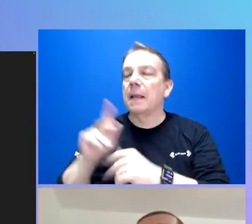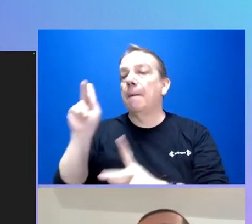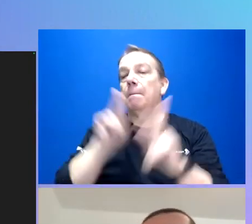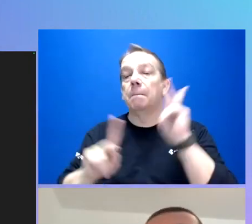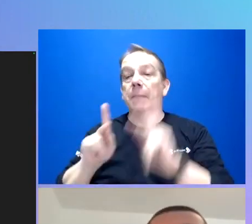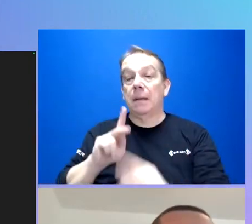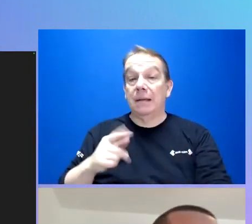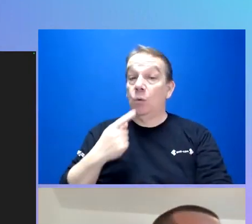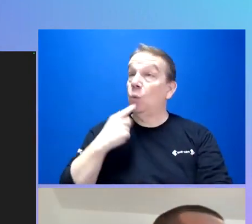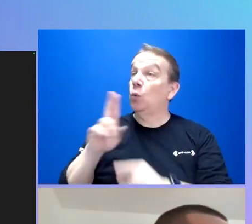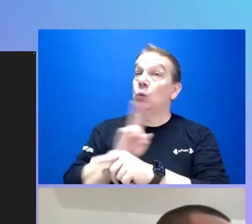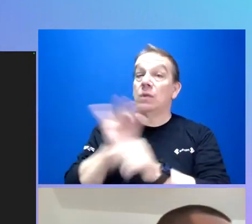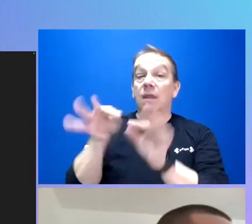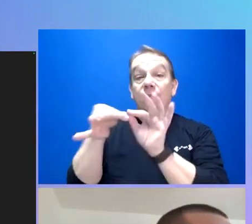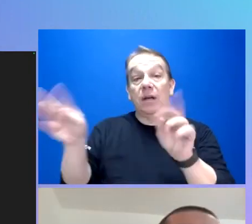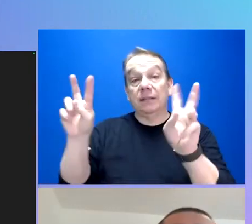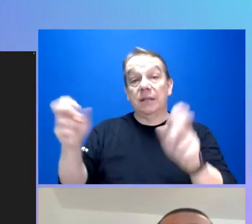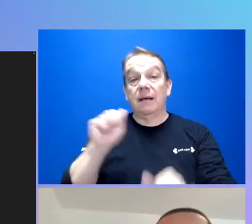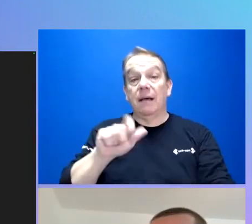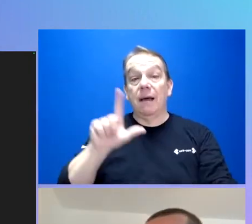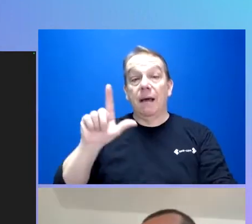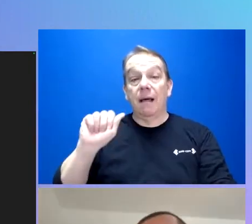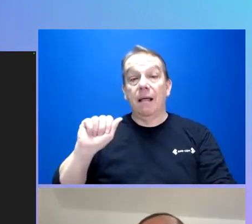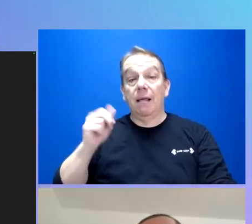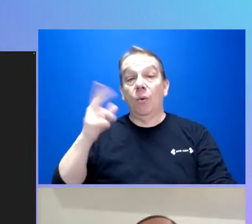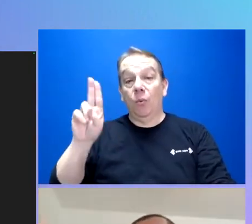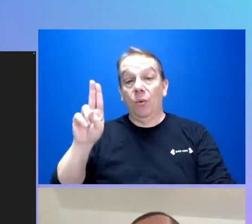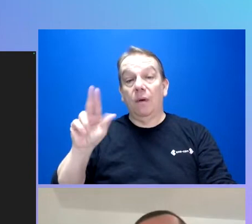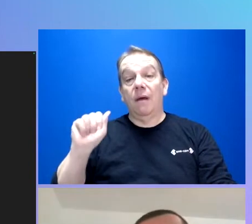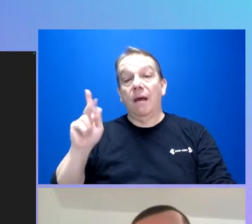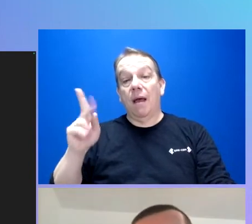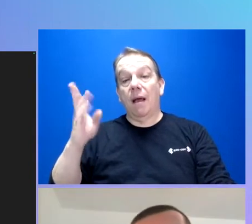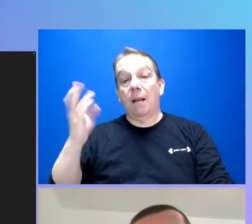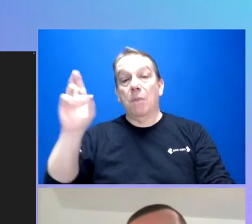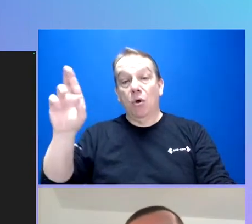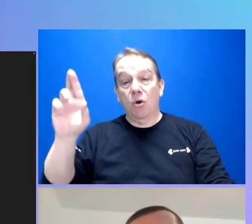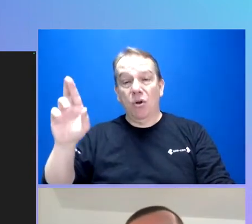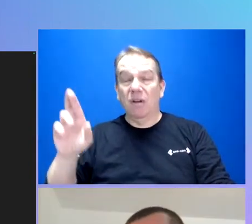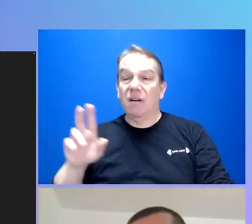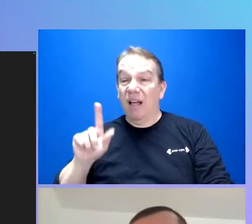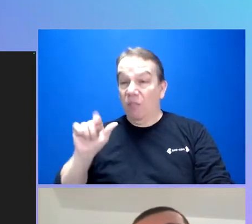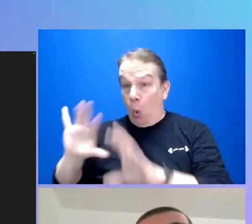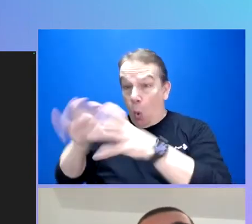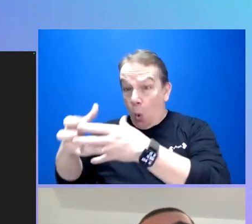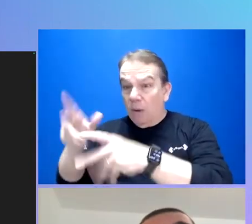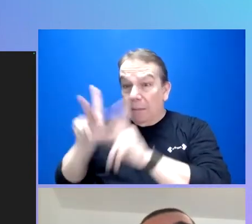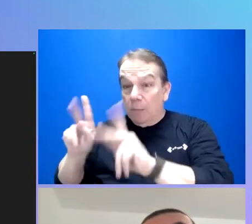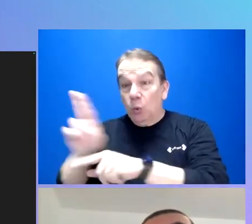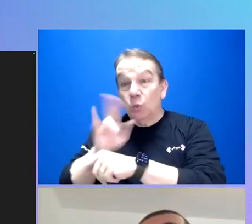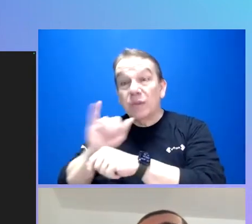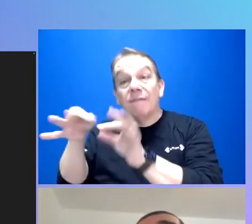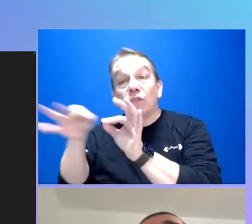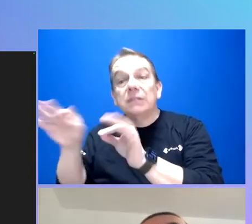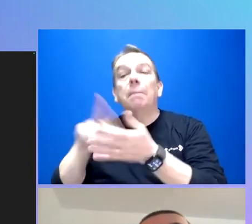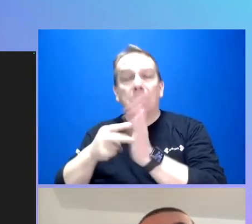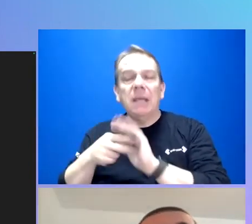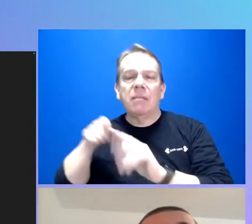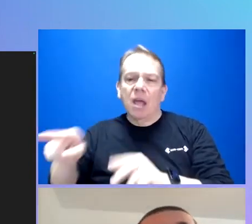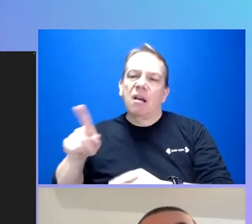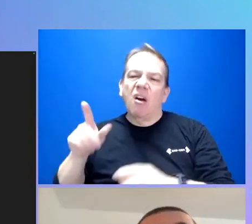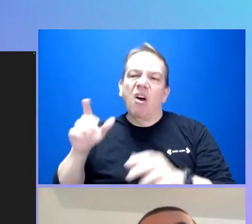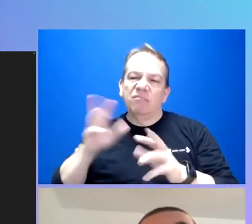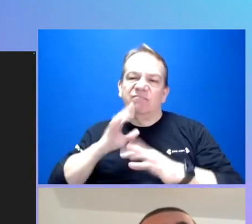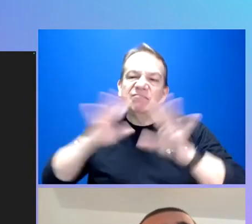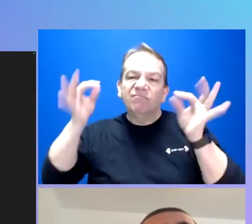say Allahu Akbar are terrorists when a tiny, vanishingly small number of people are terrorists from any